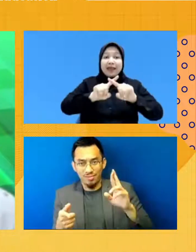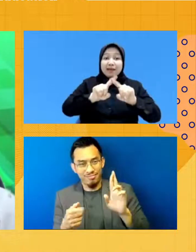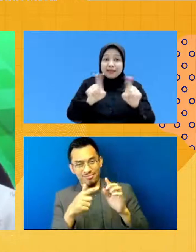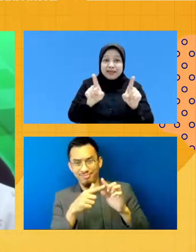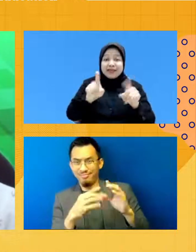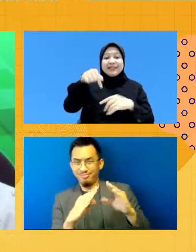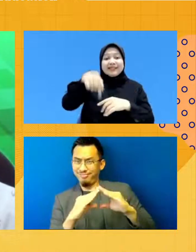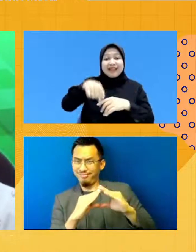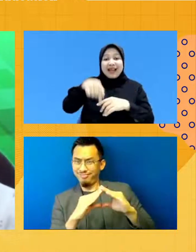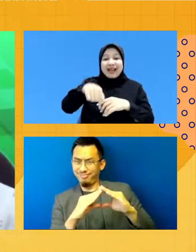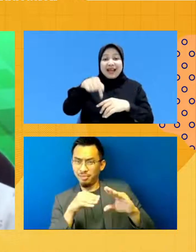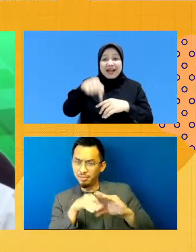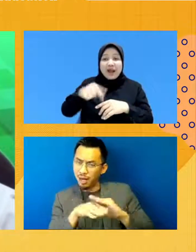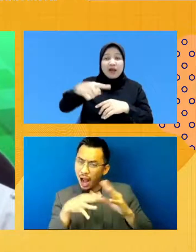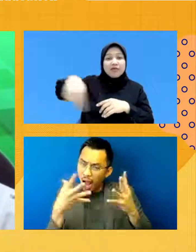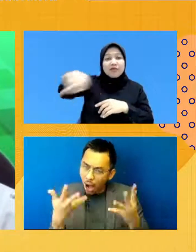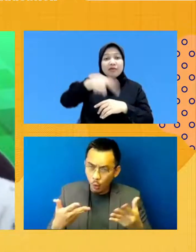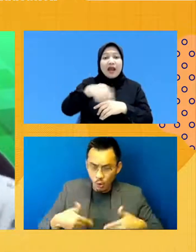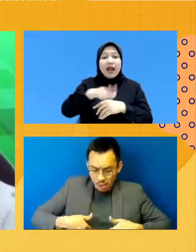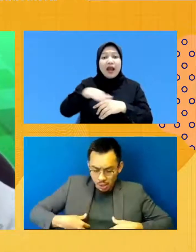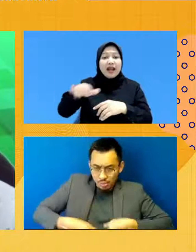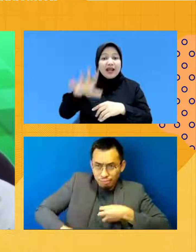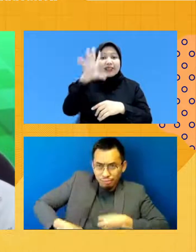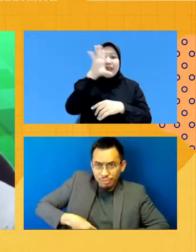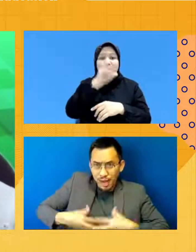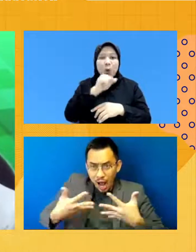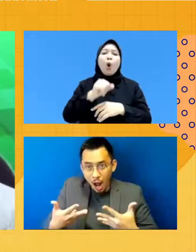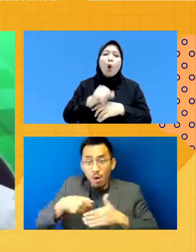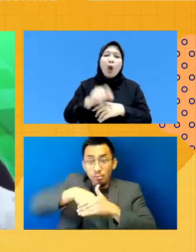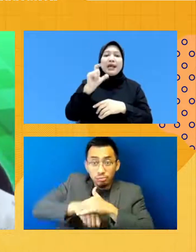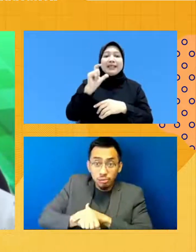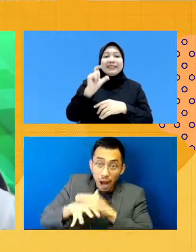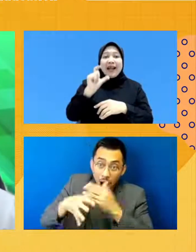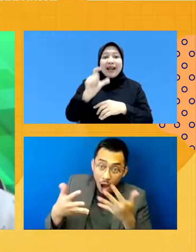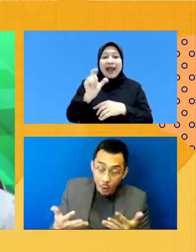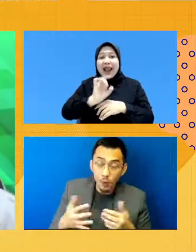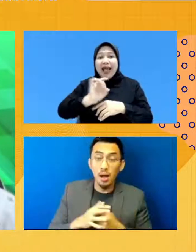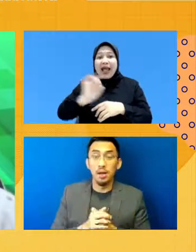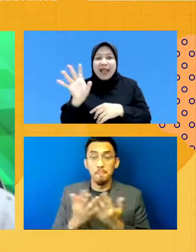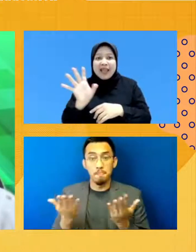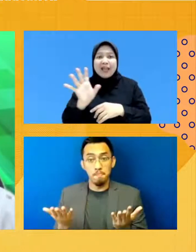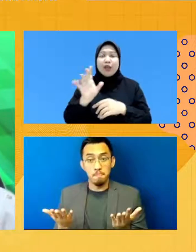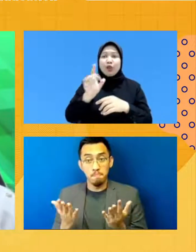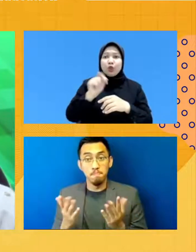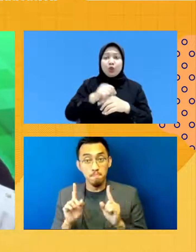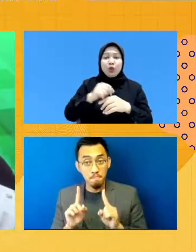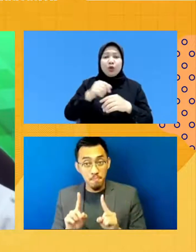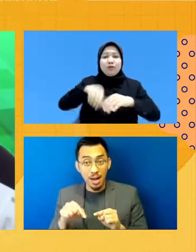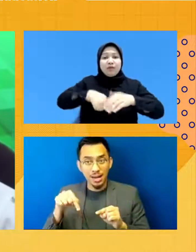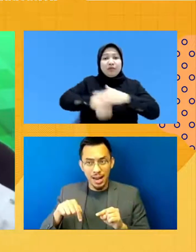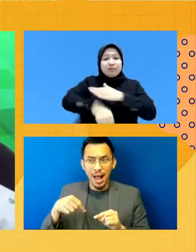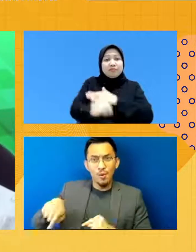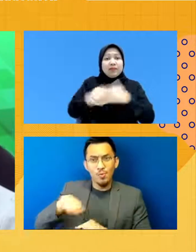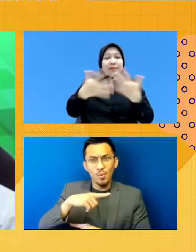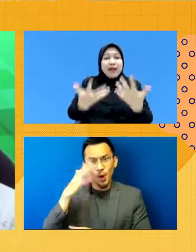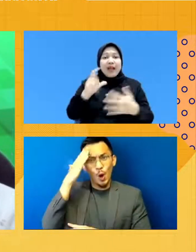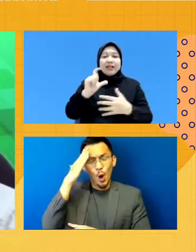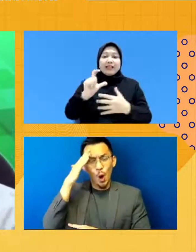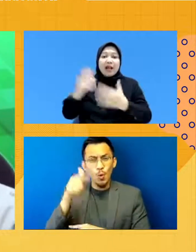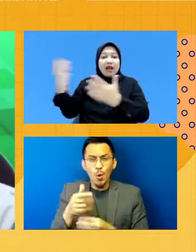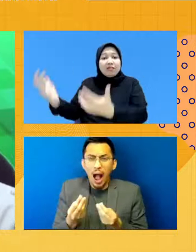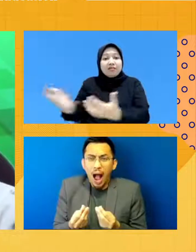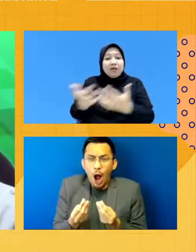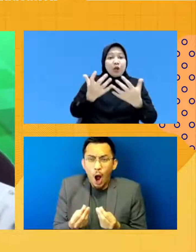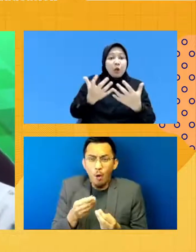make kids. As an example, like surrogacy. So since I'm gay, so I always have to go for a surrogacy